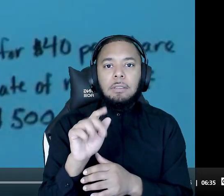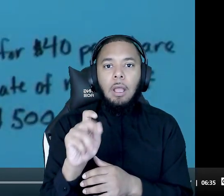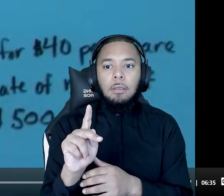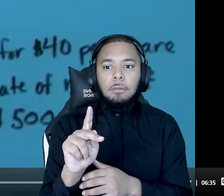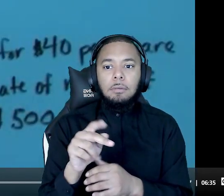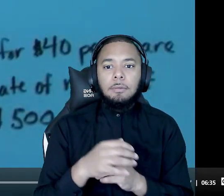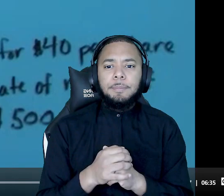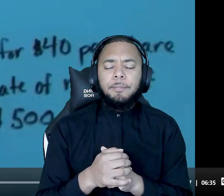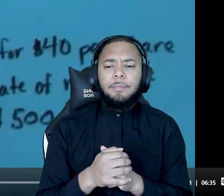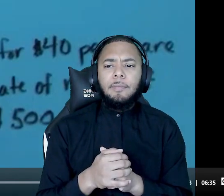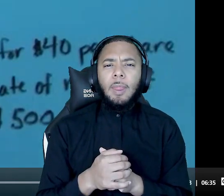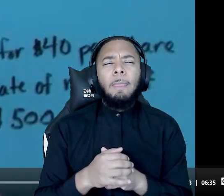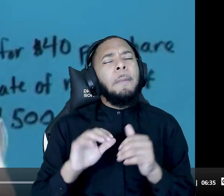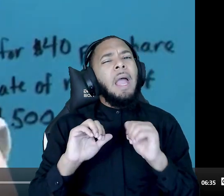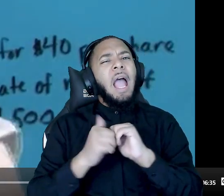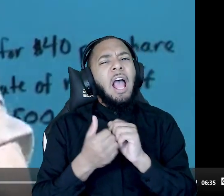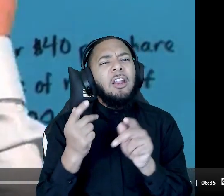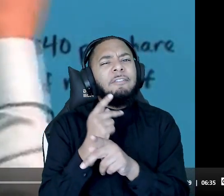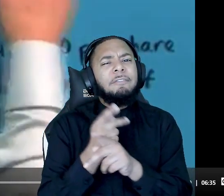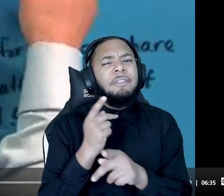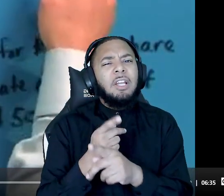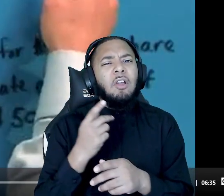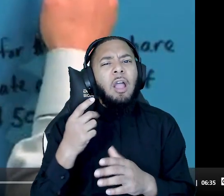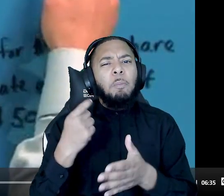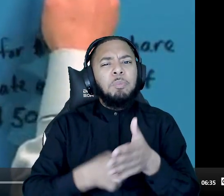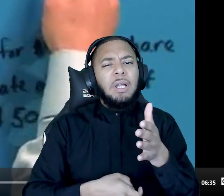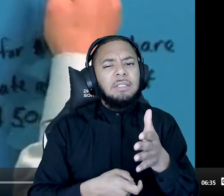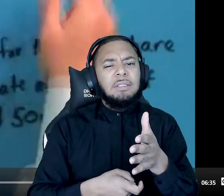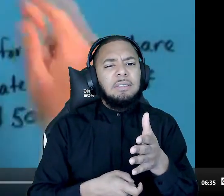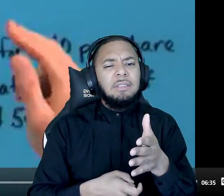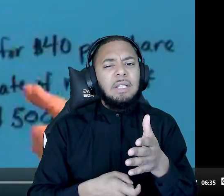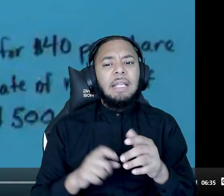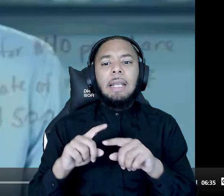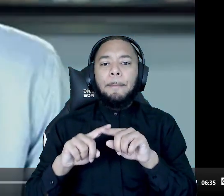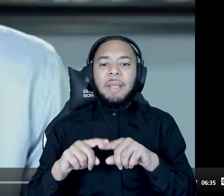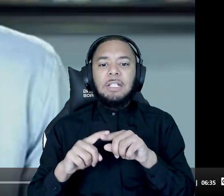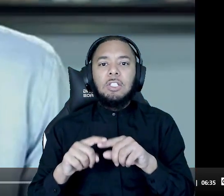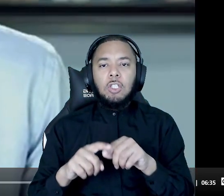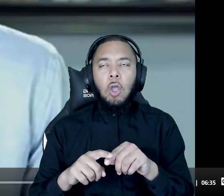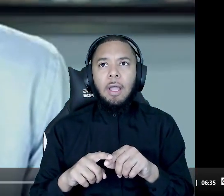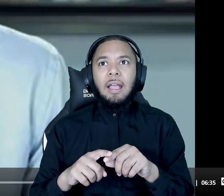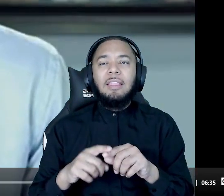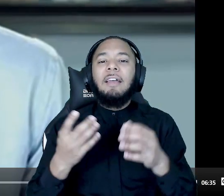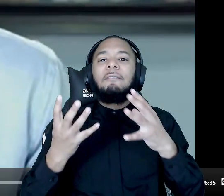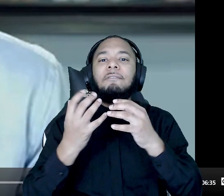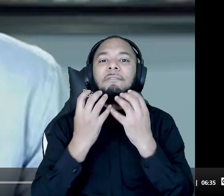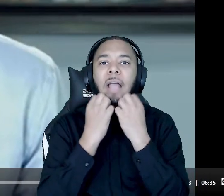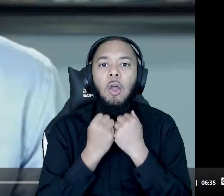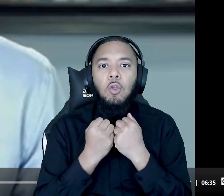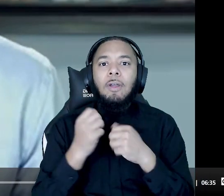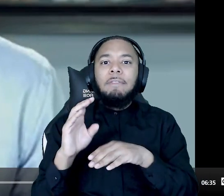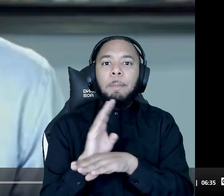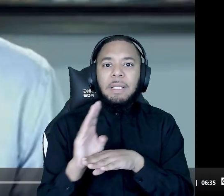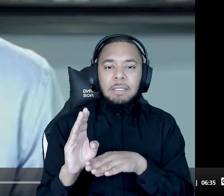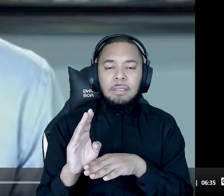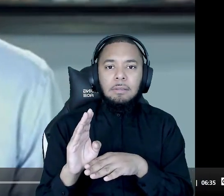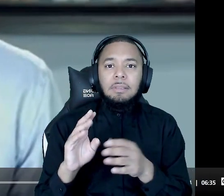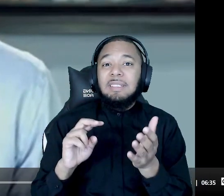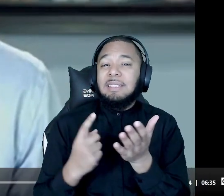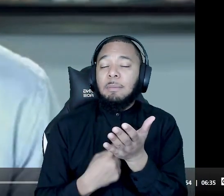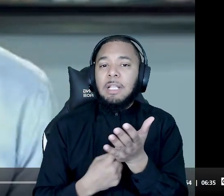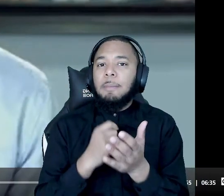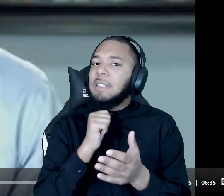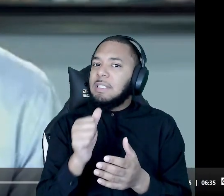Well, price of a stock is based on the market perception of the business. Sometimes it's not how well a business